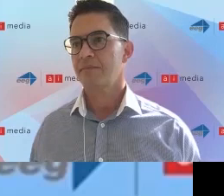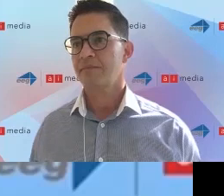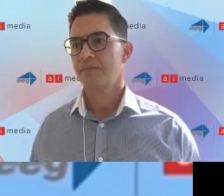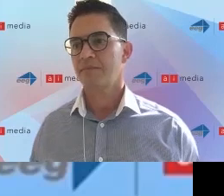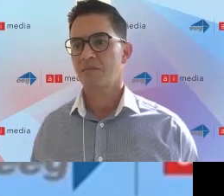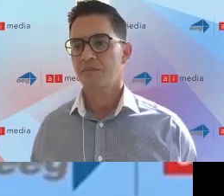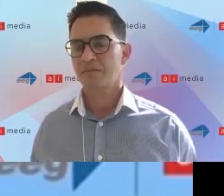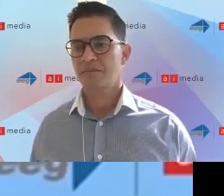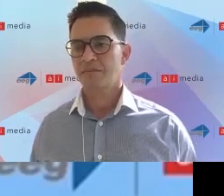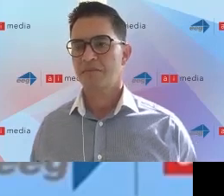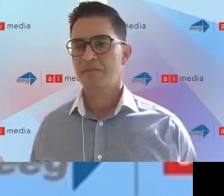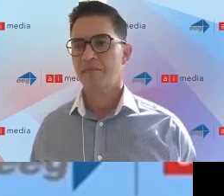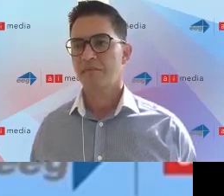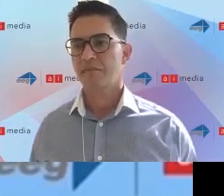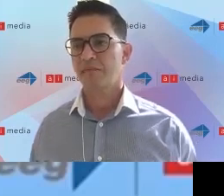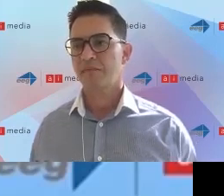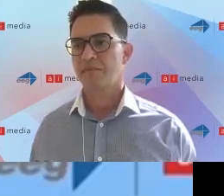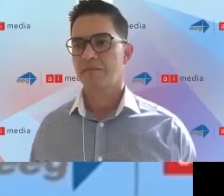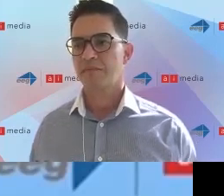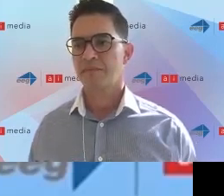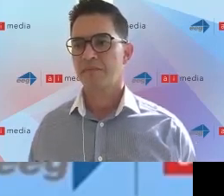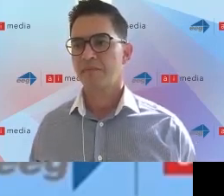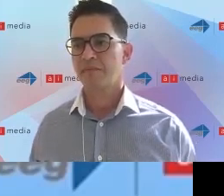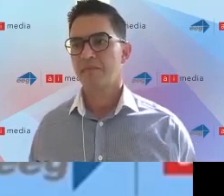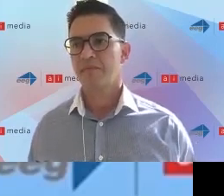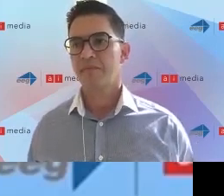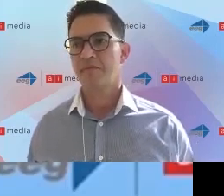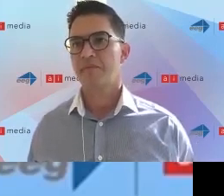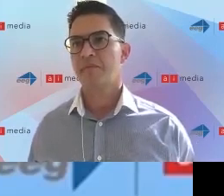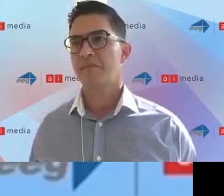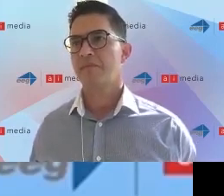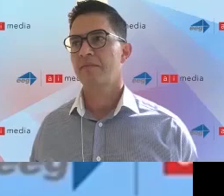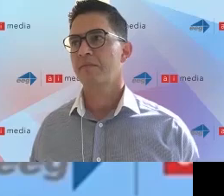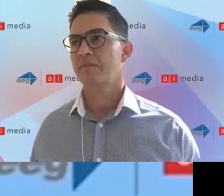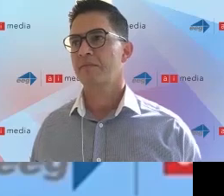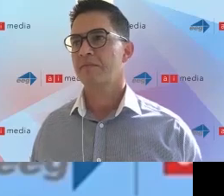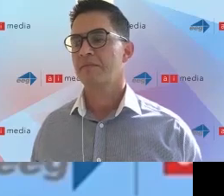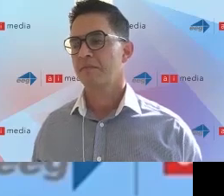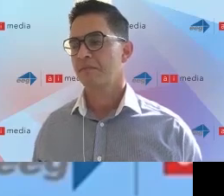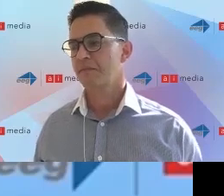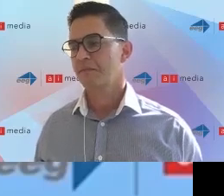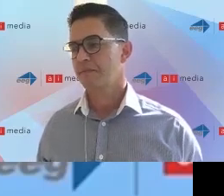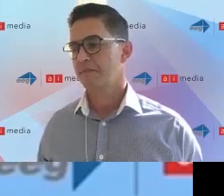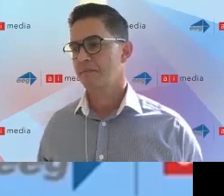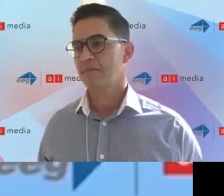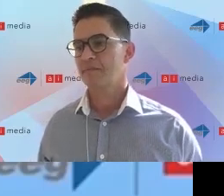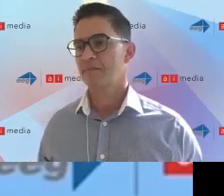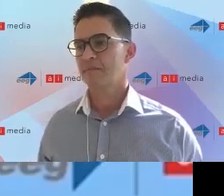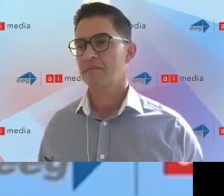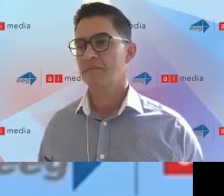tools into high-value opportunities in media and enterprise video, where out-of-the-box